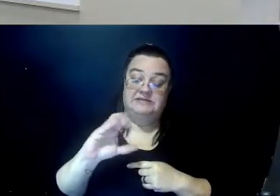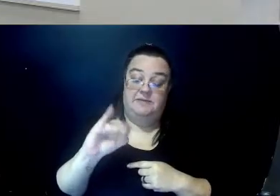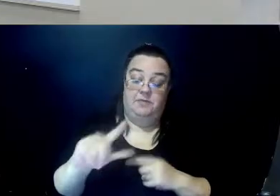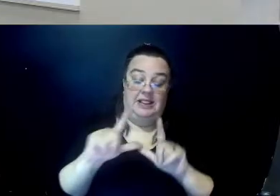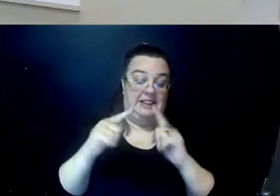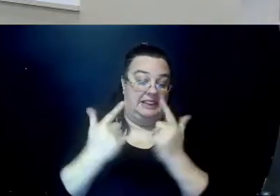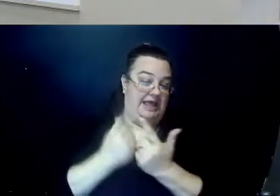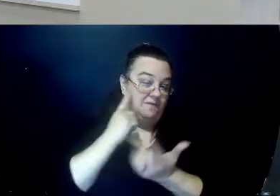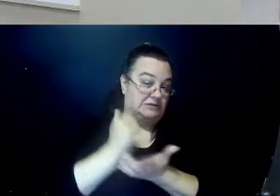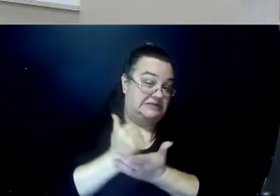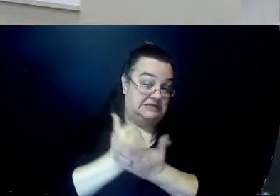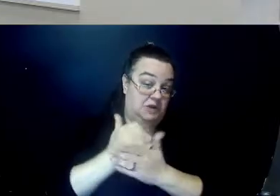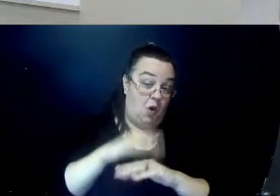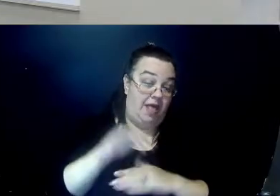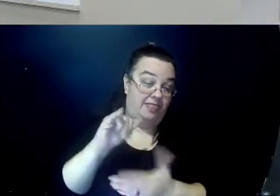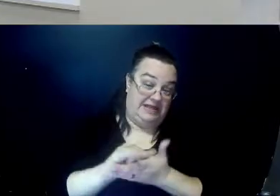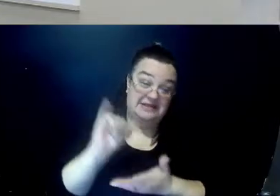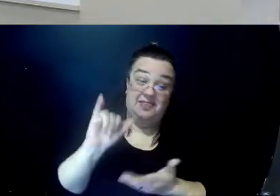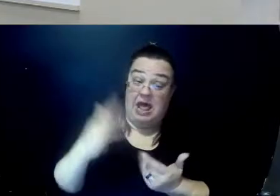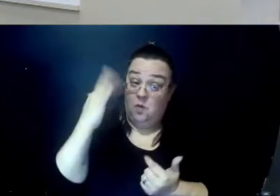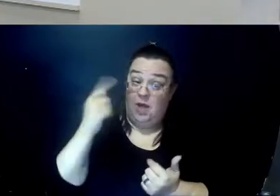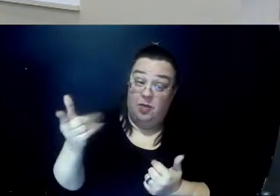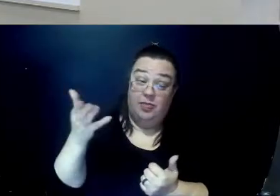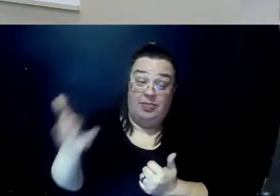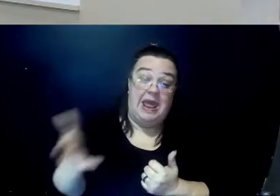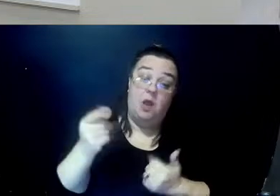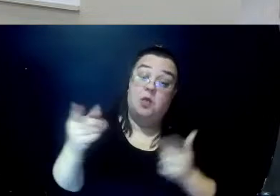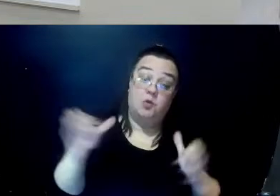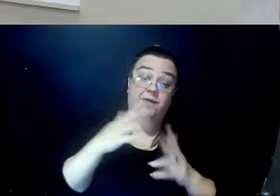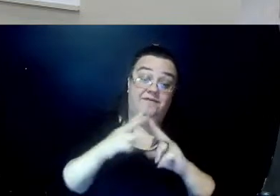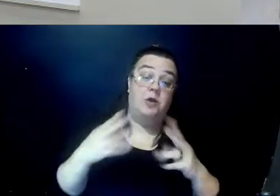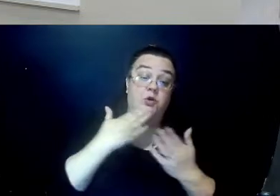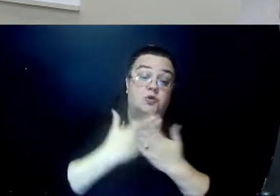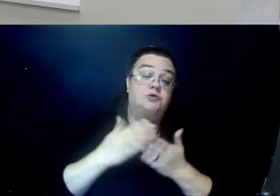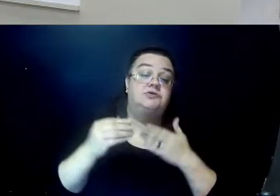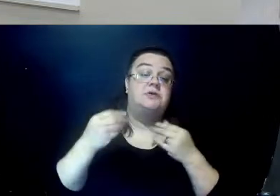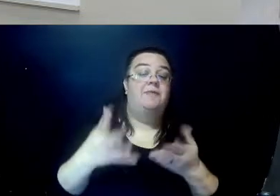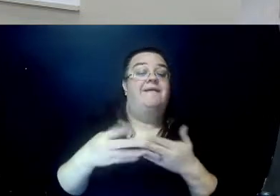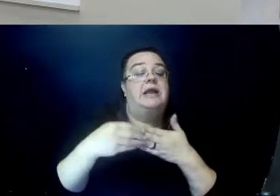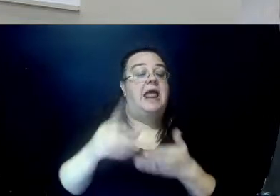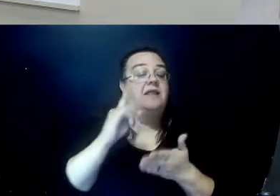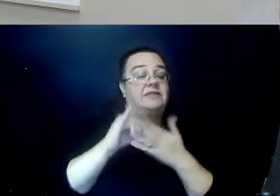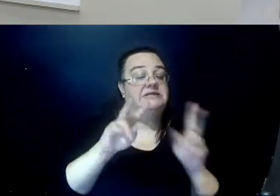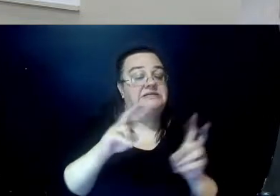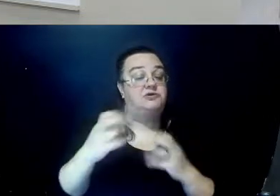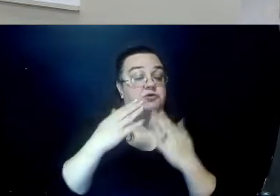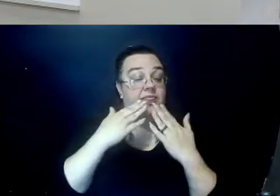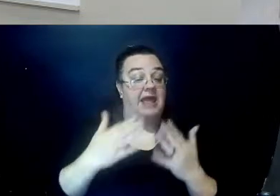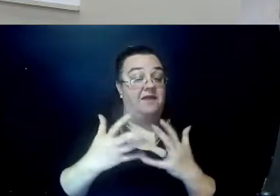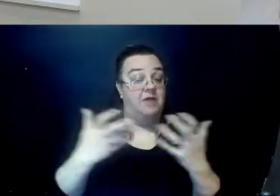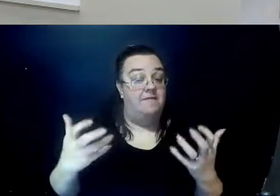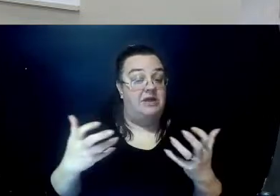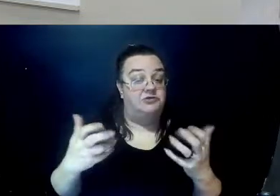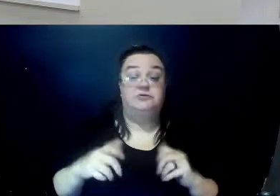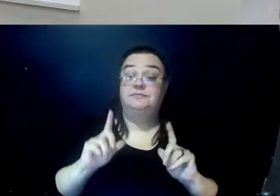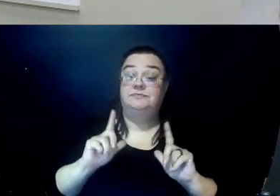That's what they're there for. And they do a very good job of guiding for these issues. Thank you very much. Thank you.